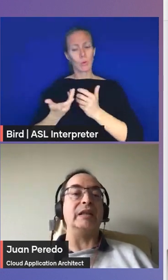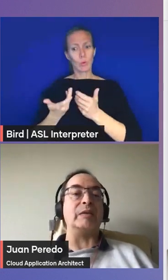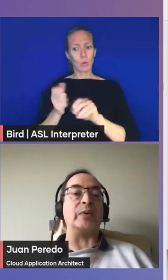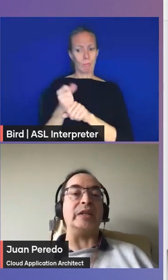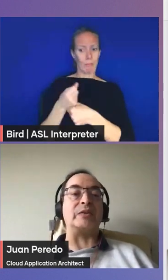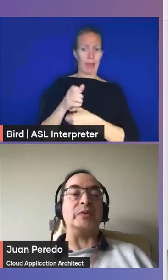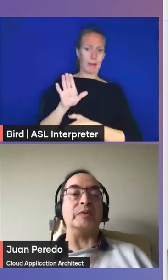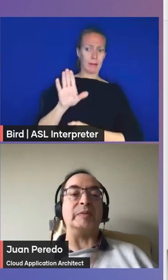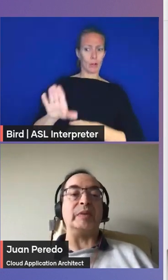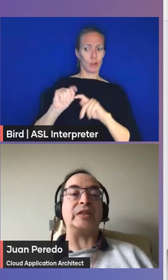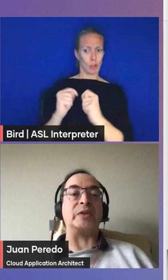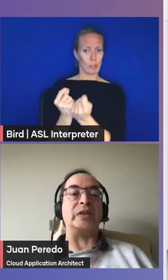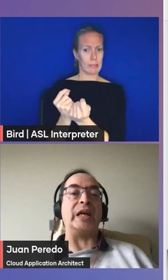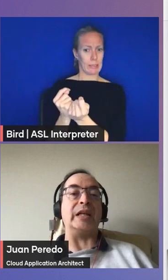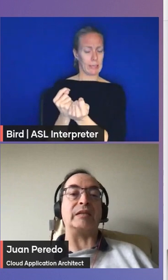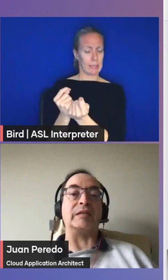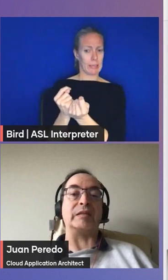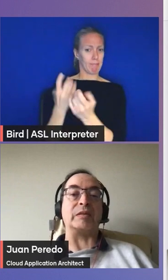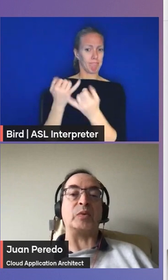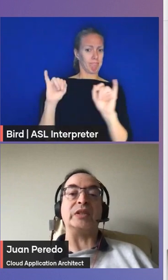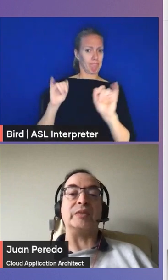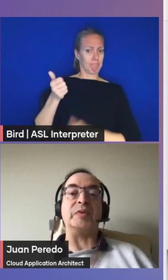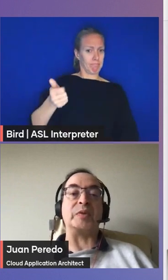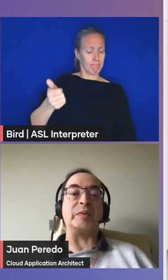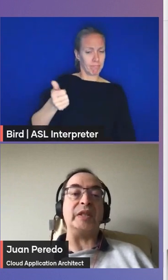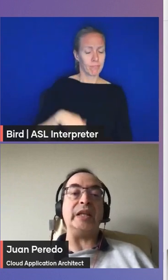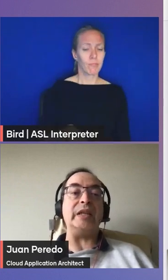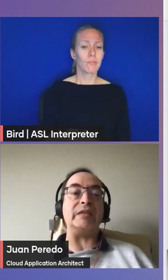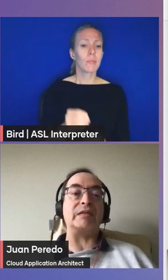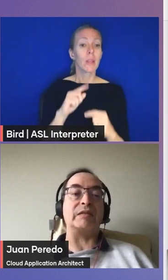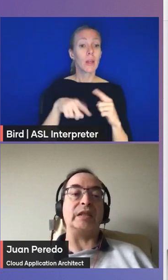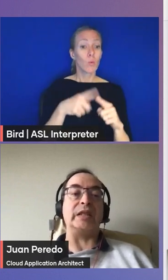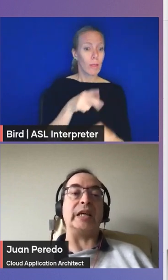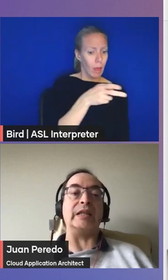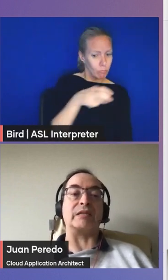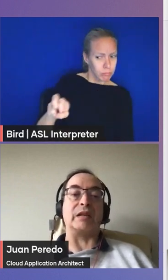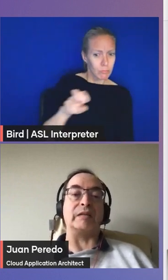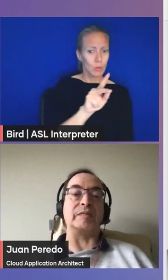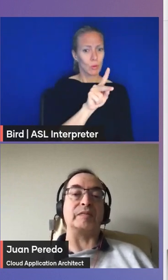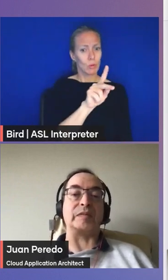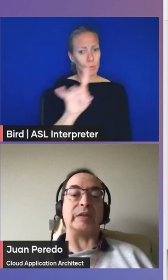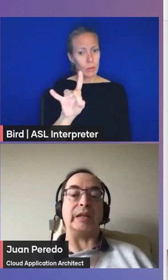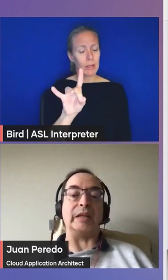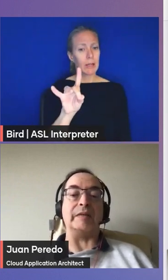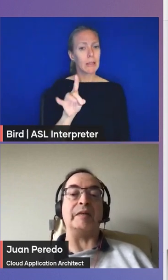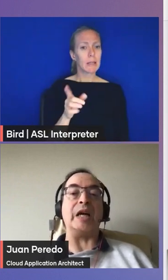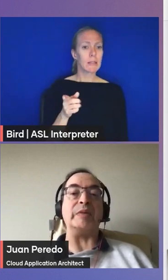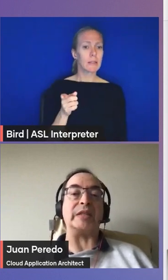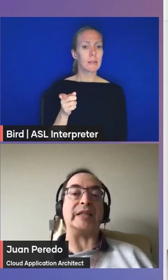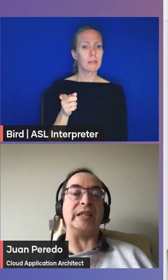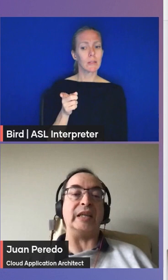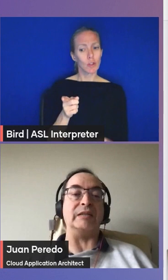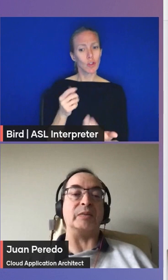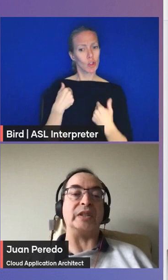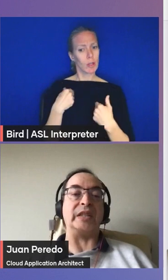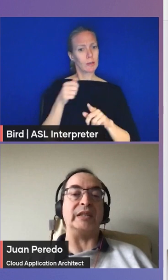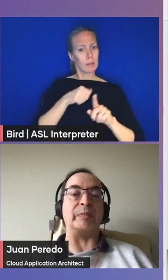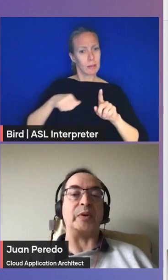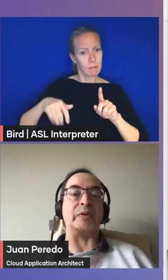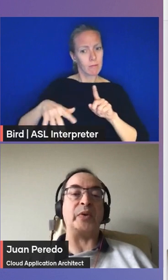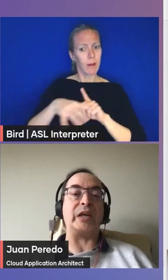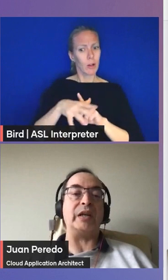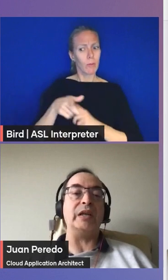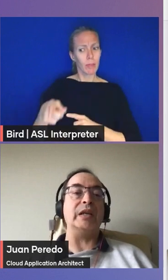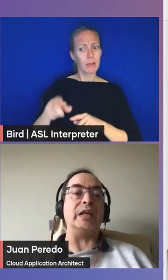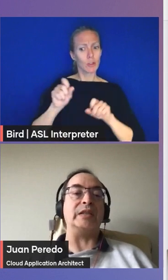and ways to make sure that once she moves to Kubernetes, she gets environments that where she can